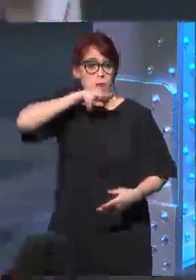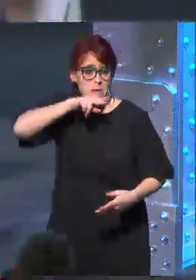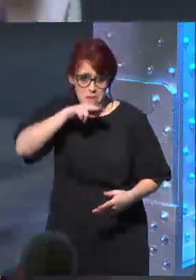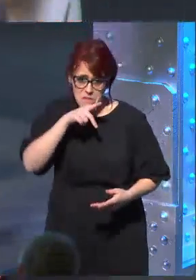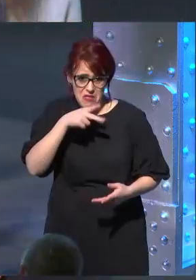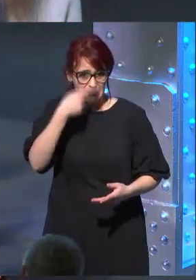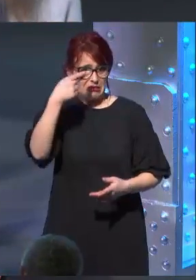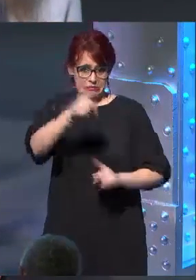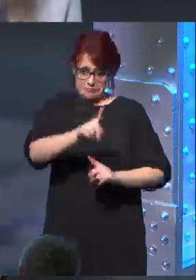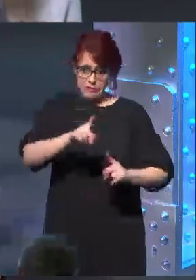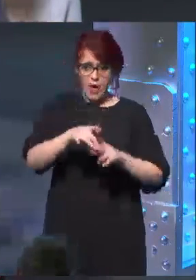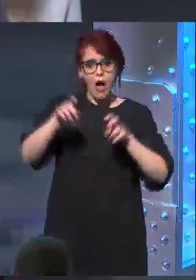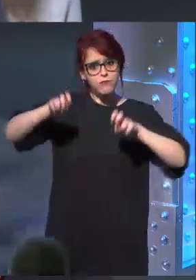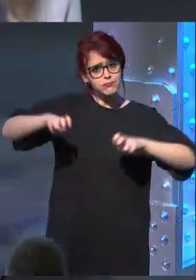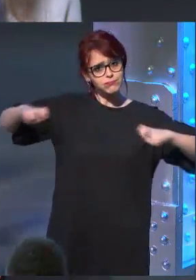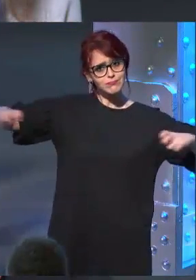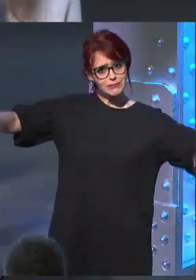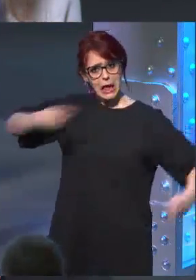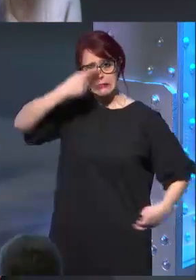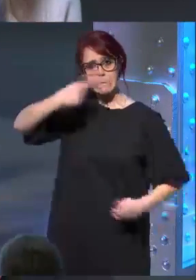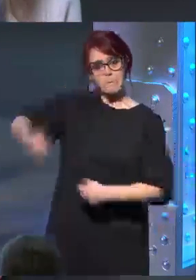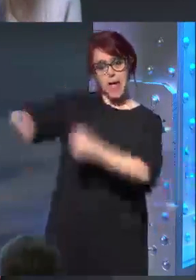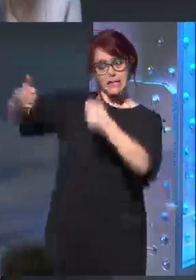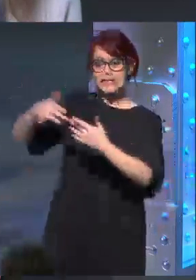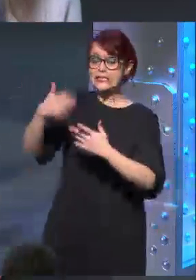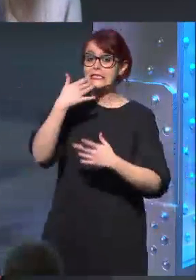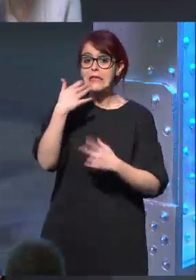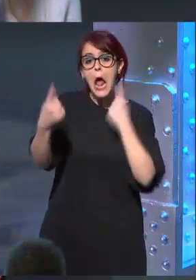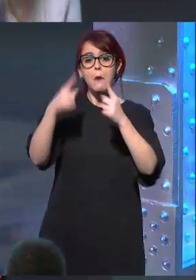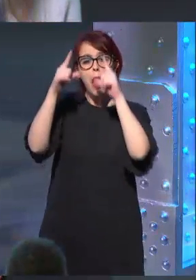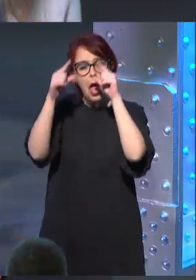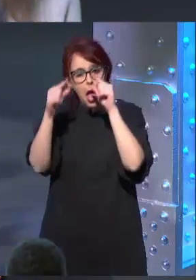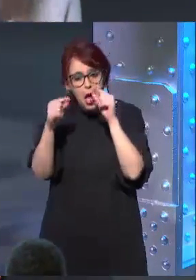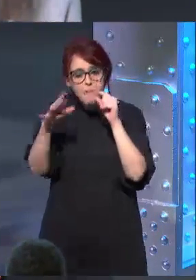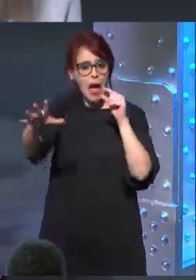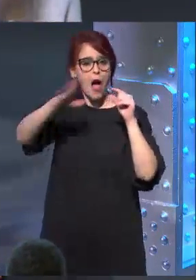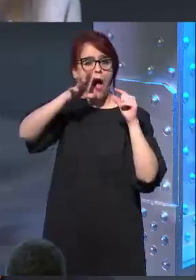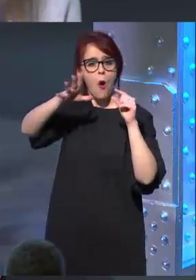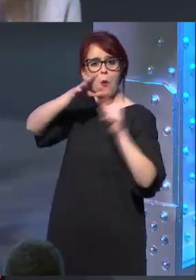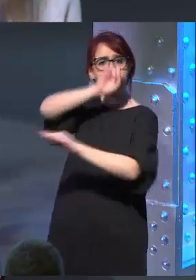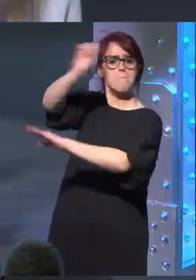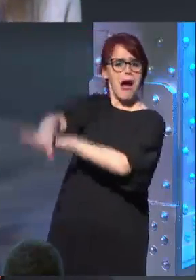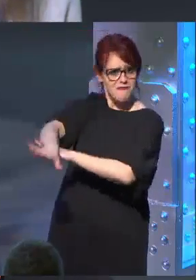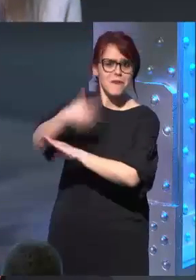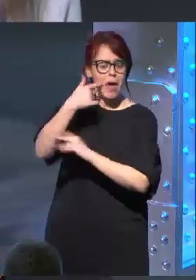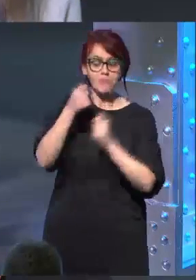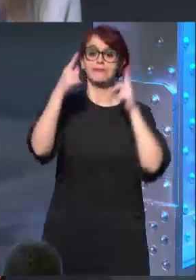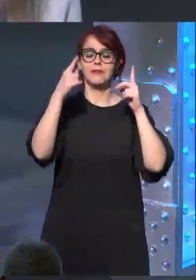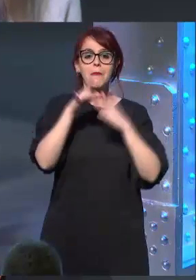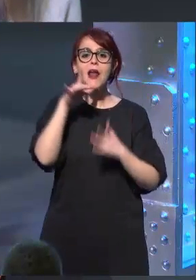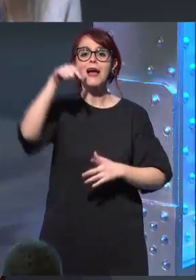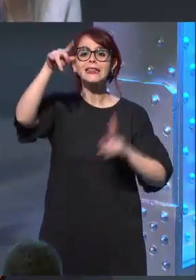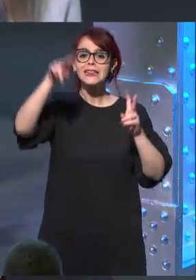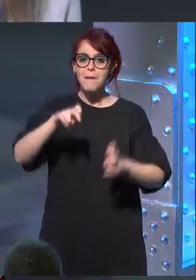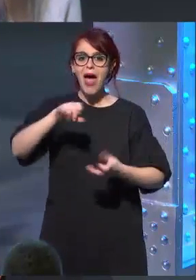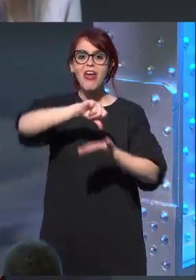that what they have to tell you will keep you awake. And if not, we don't have any problem